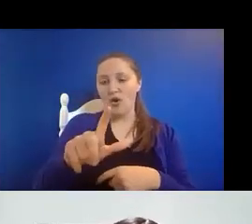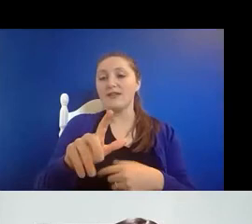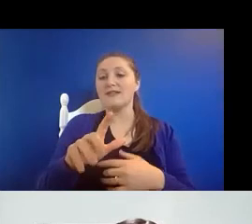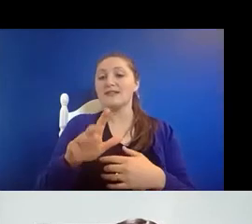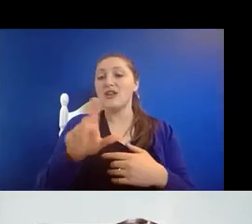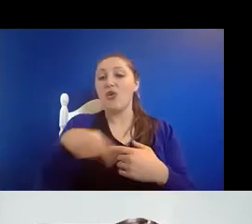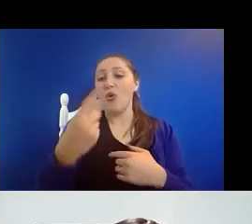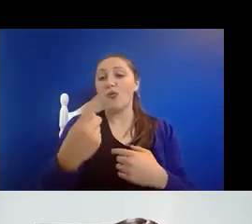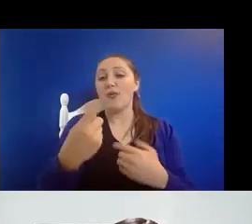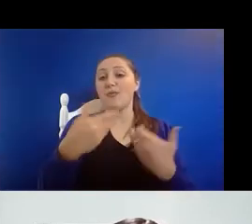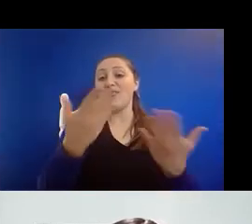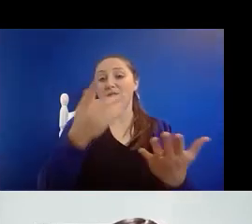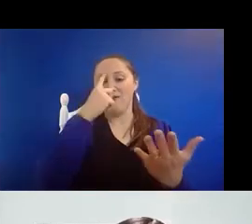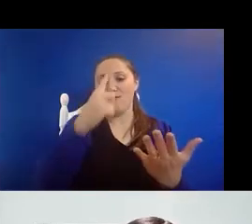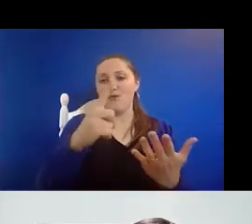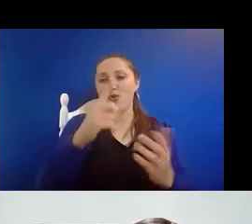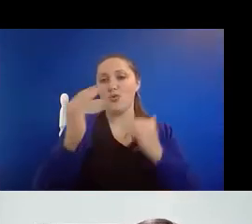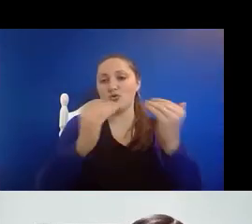needs.